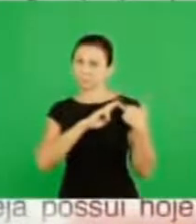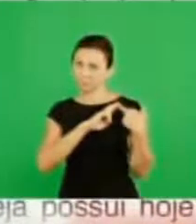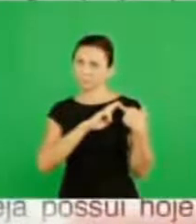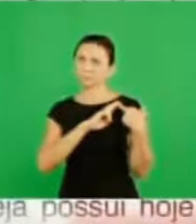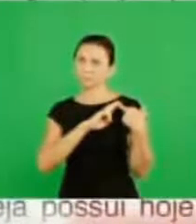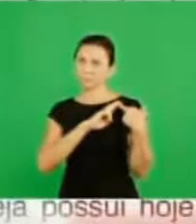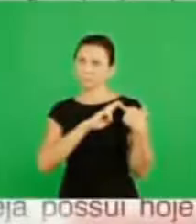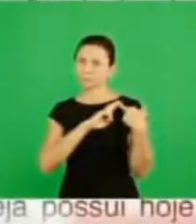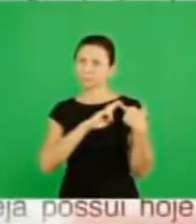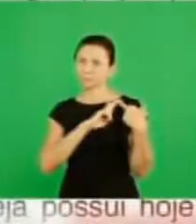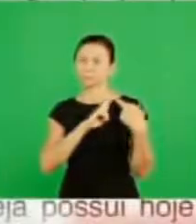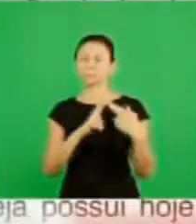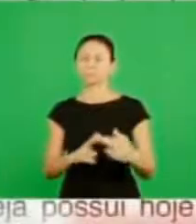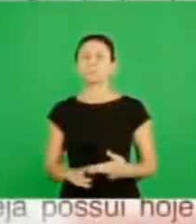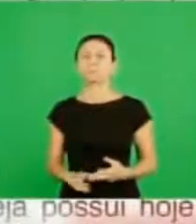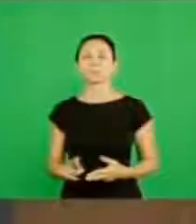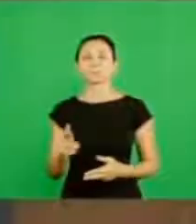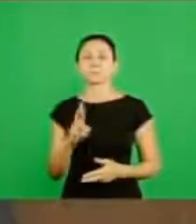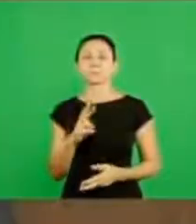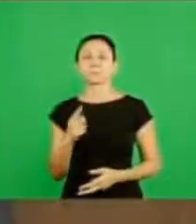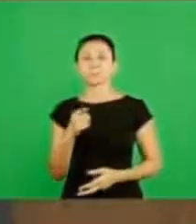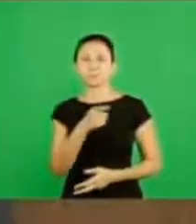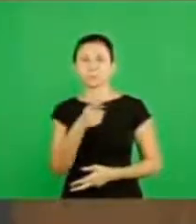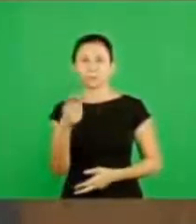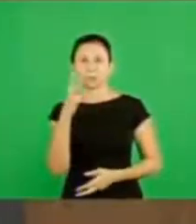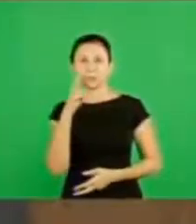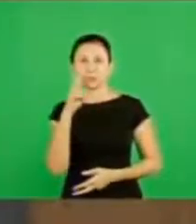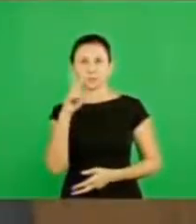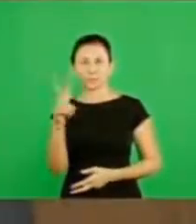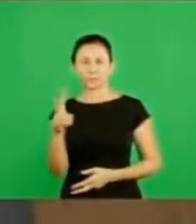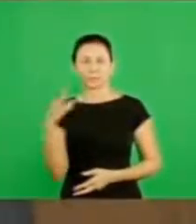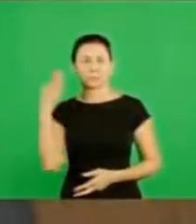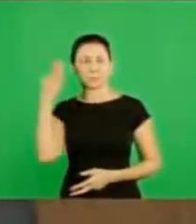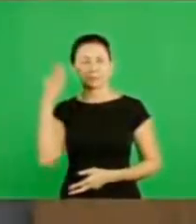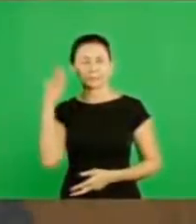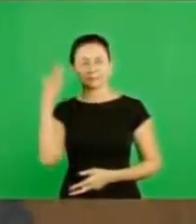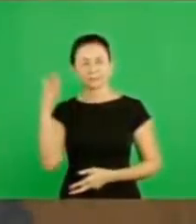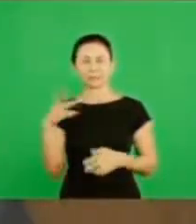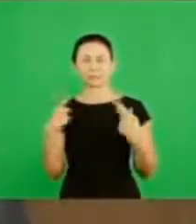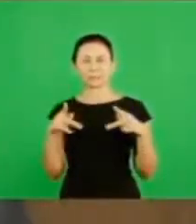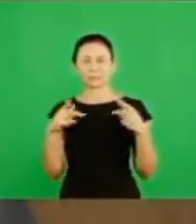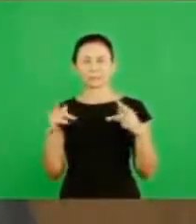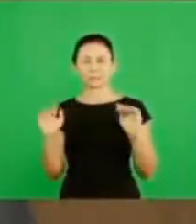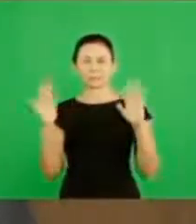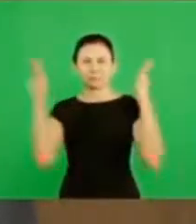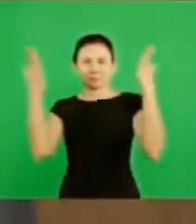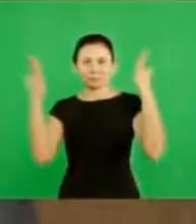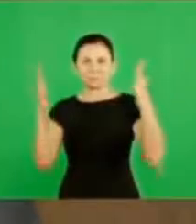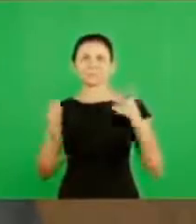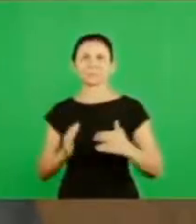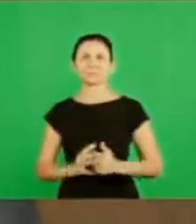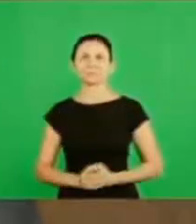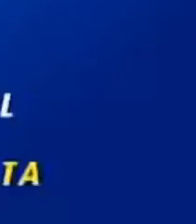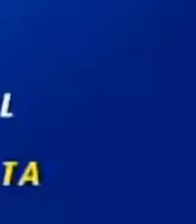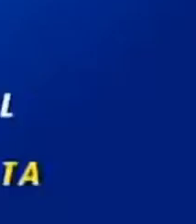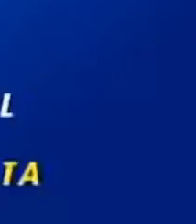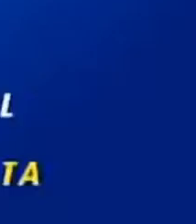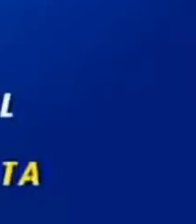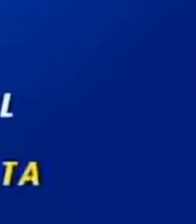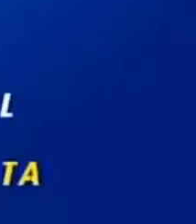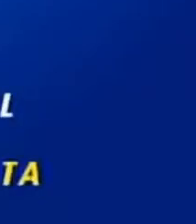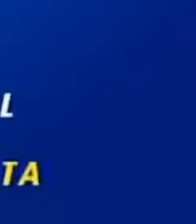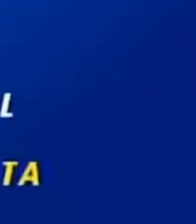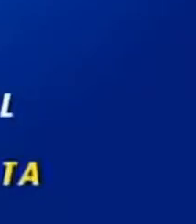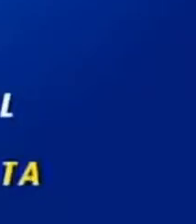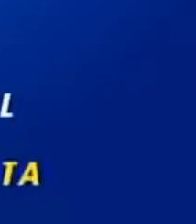obrigação salientar. Os irmãos irão assistir agora a mensagem que foi pregada neste evento. Not